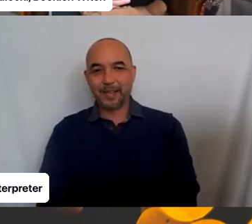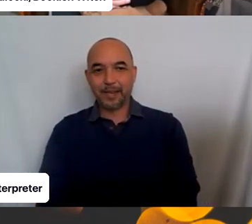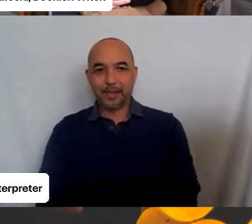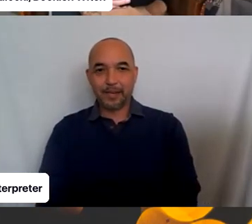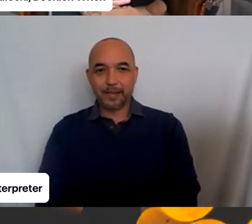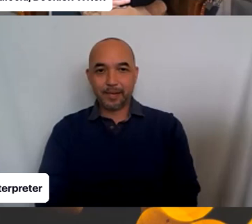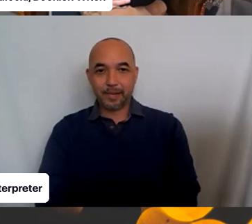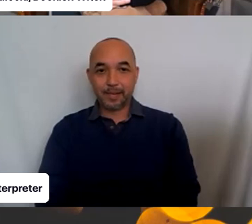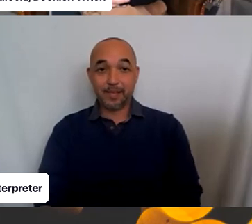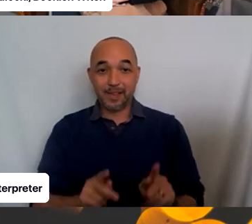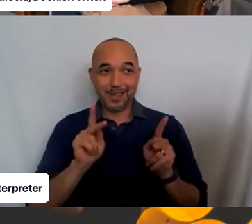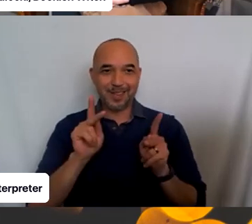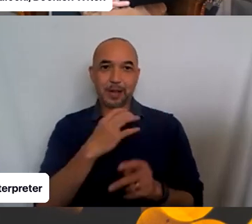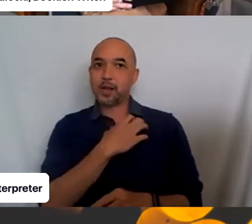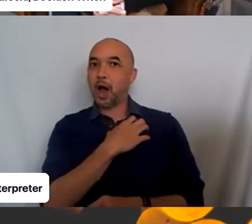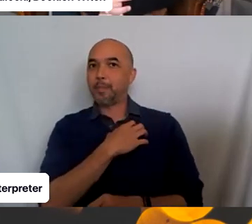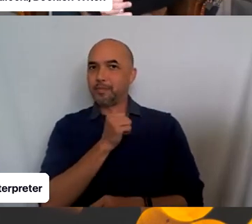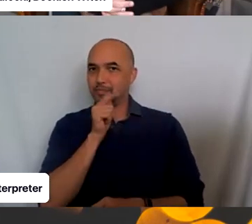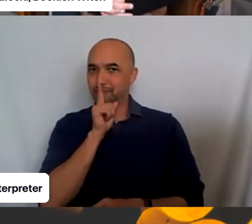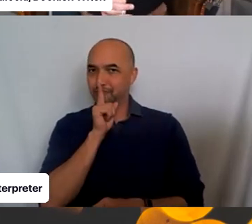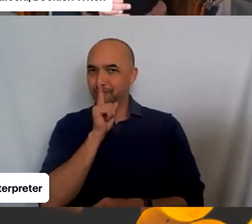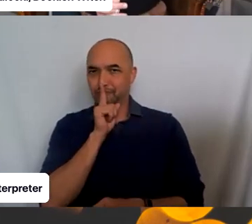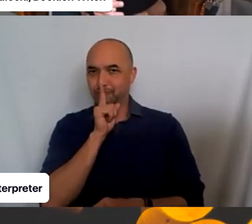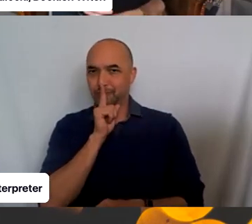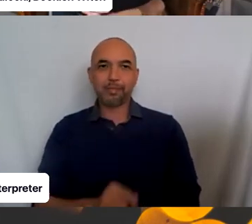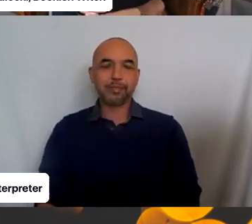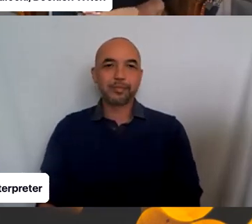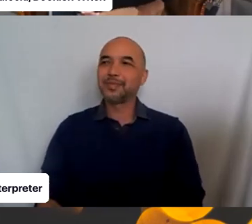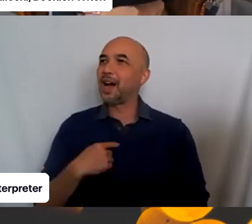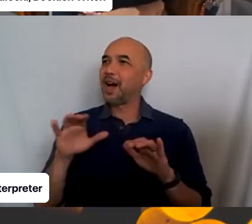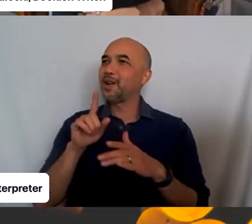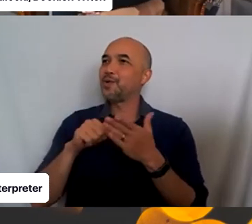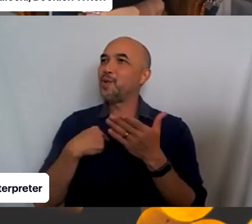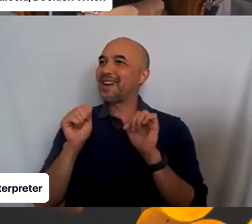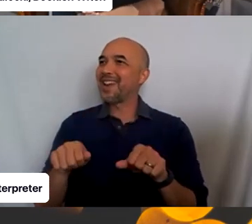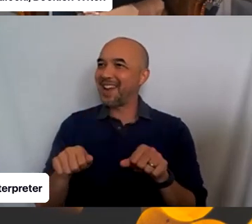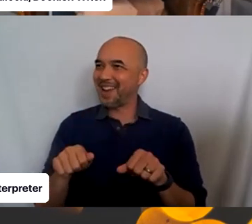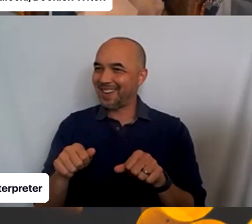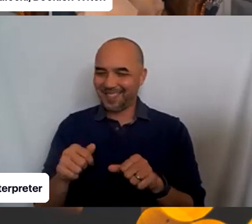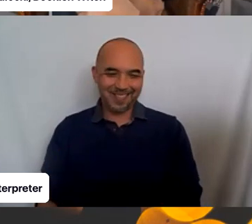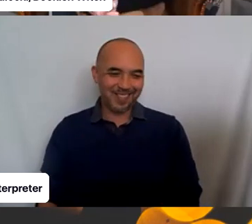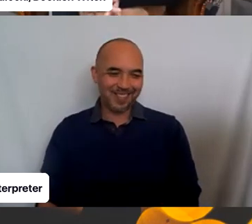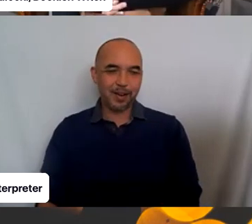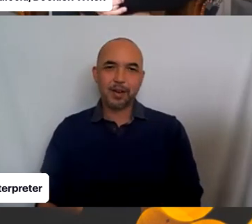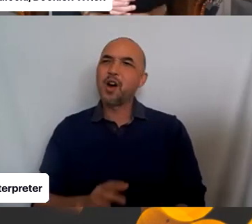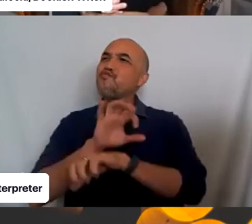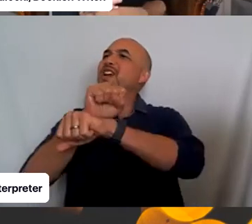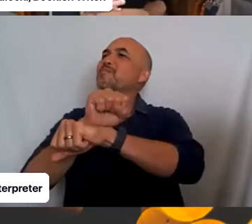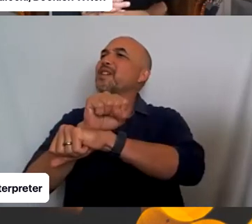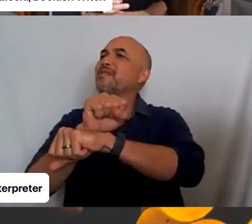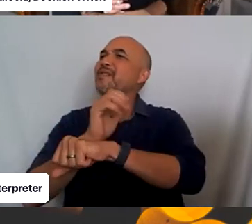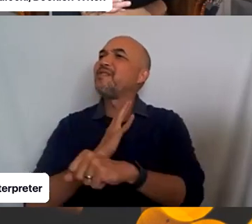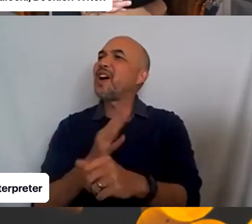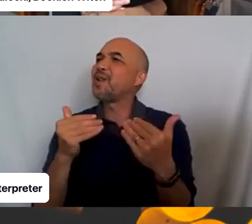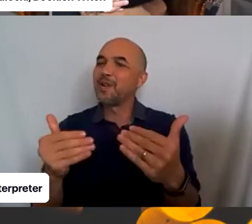enforcement, you didn't hear that. We have no idea. I do what I can. I'm all for putting books in people's hands. Arrest me, go for it.